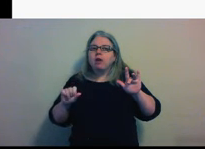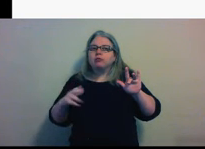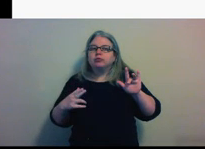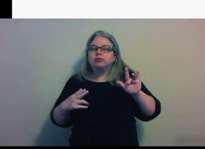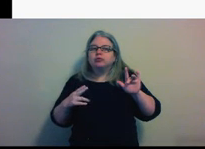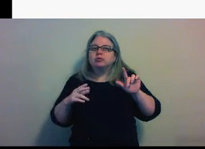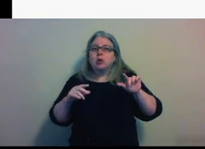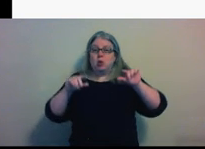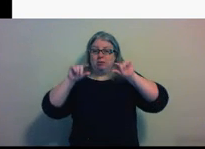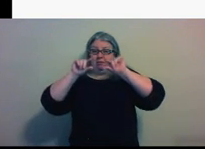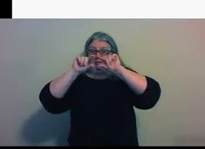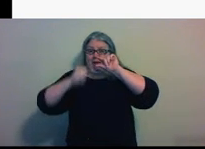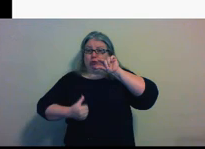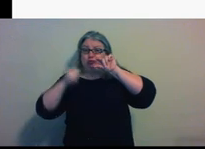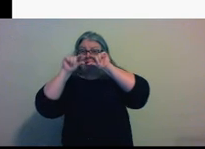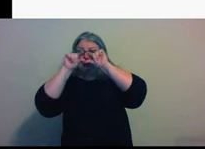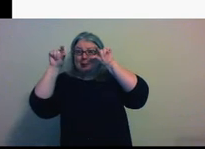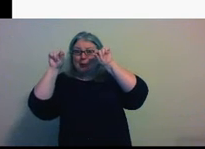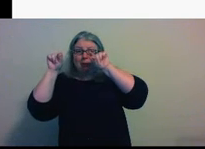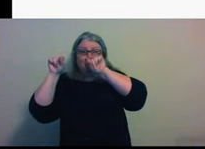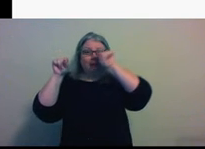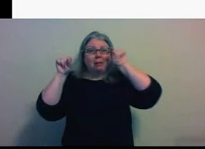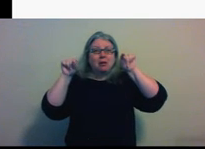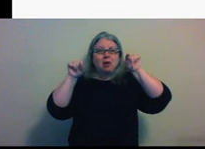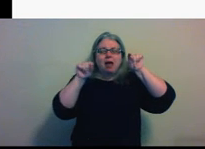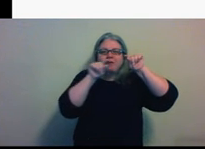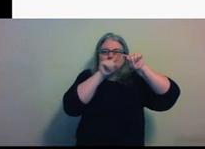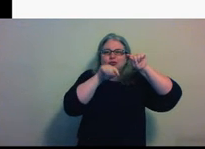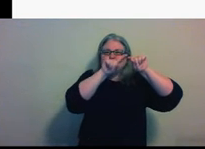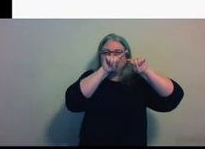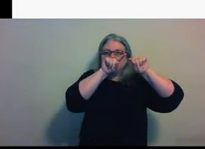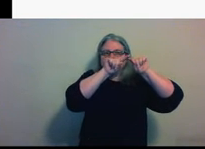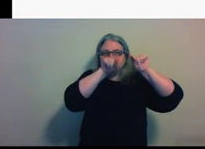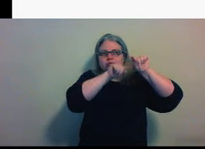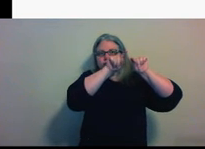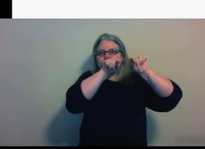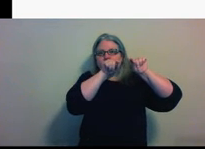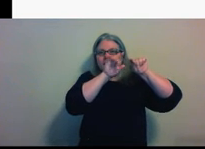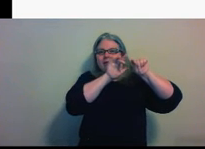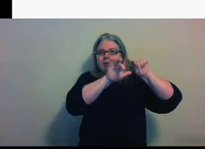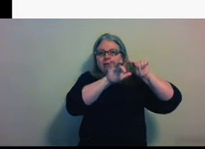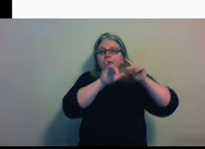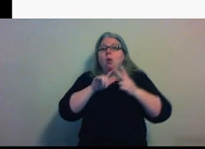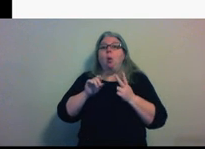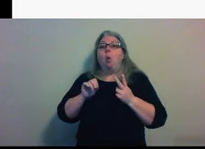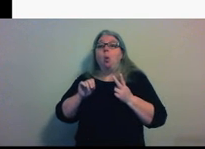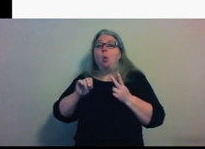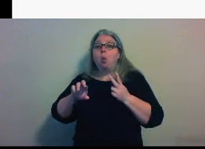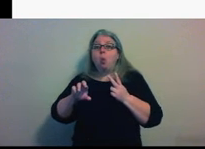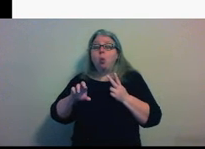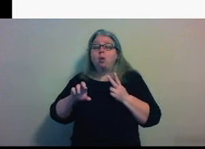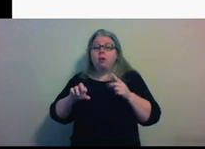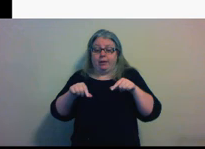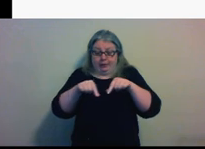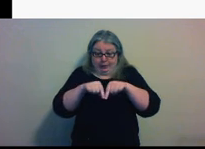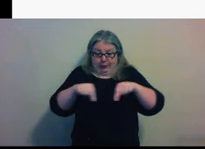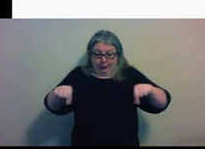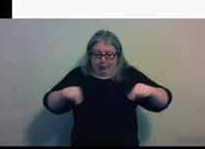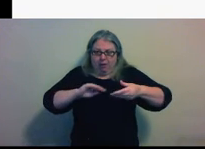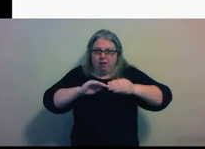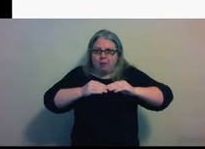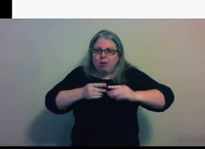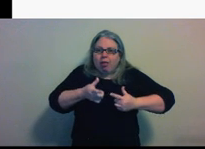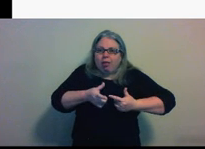it'll reload. So you can do that either by clicking it directly in the browser or clicking your F5 button. So here I'm going to go ahead